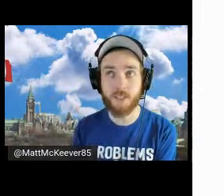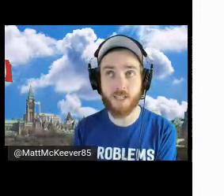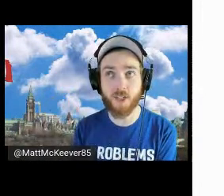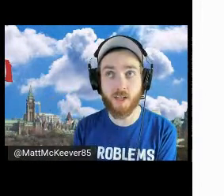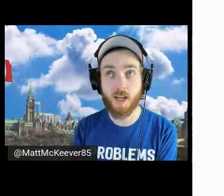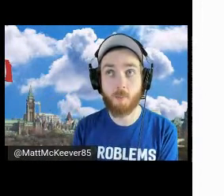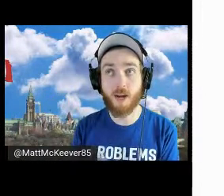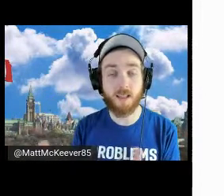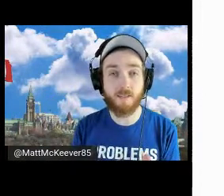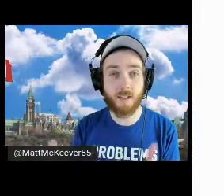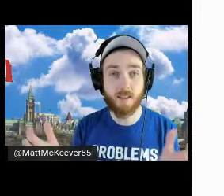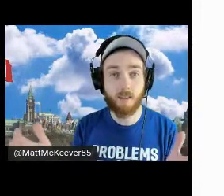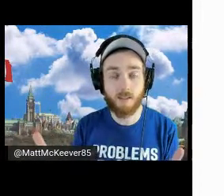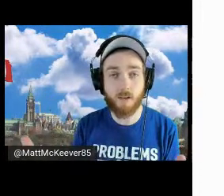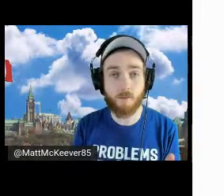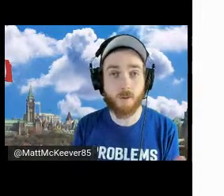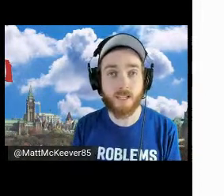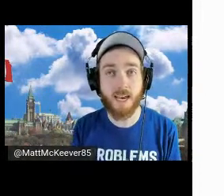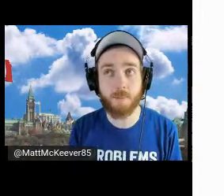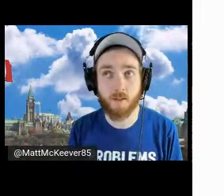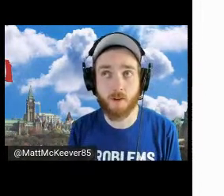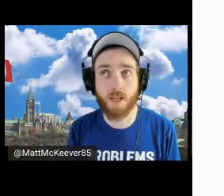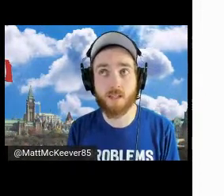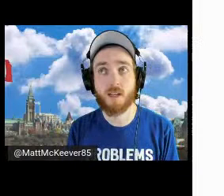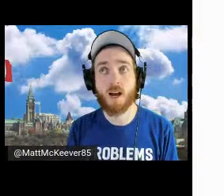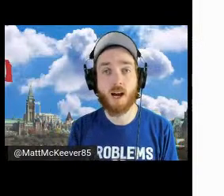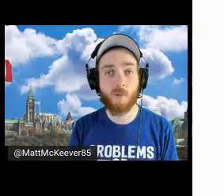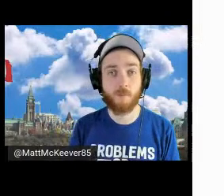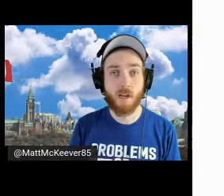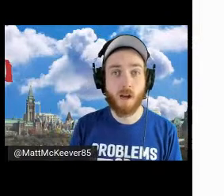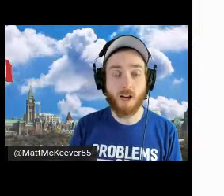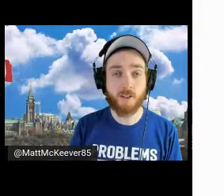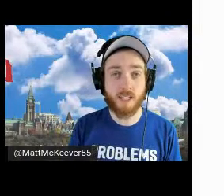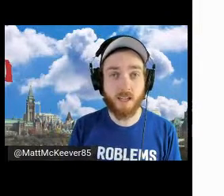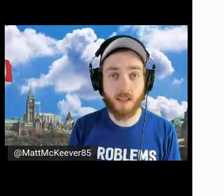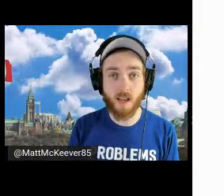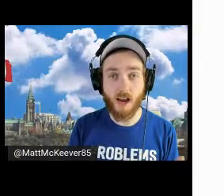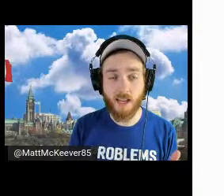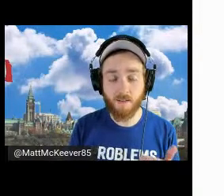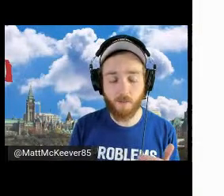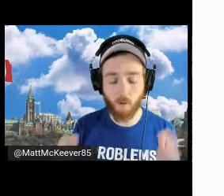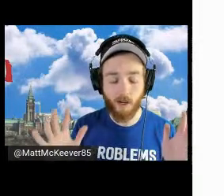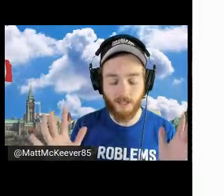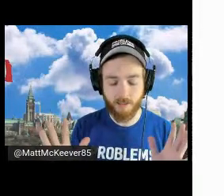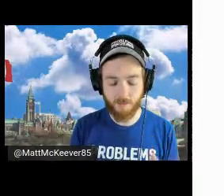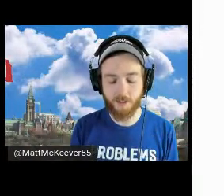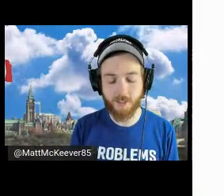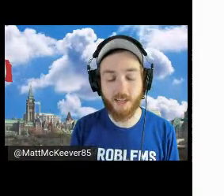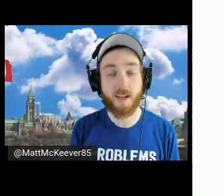vulnerable position by leaving Doug Ford's cabinet, right? Understand that I have